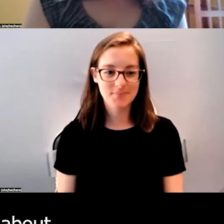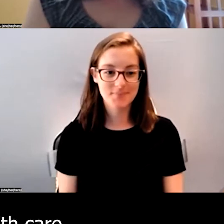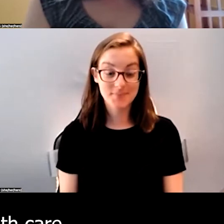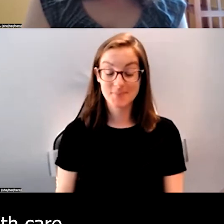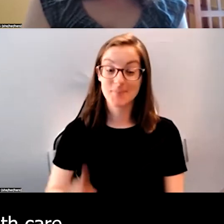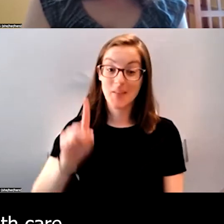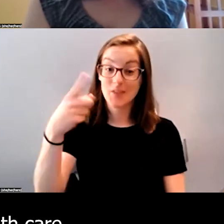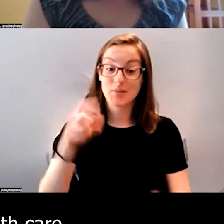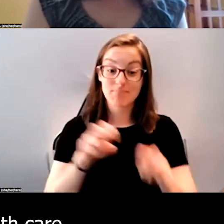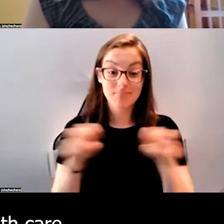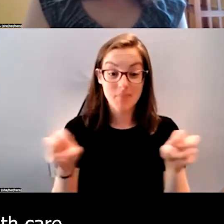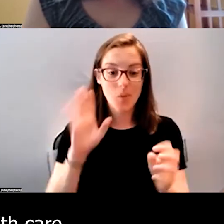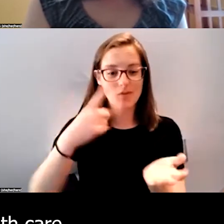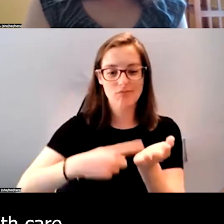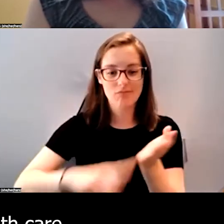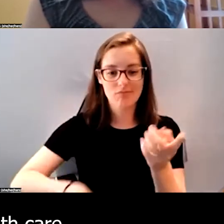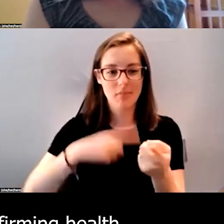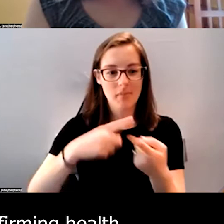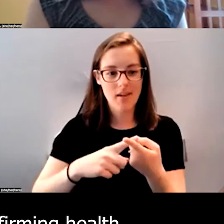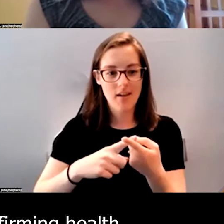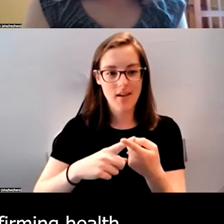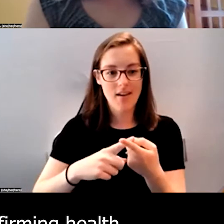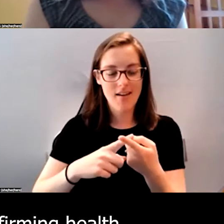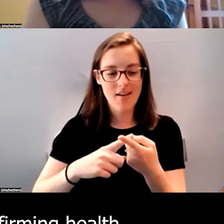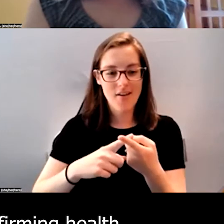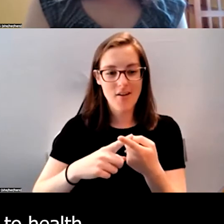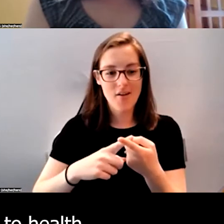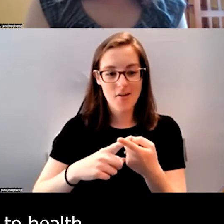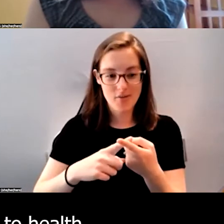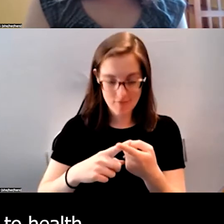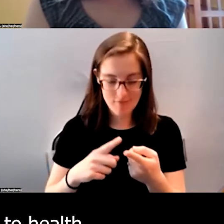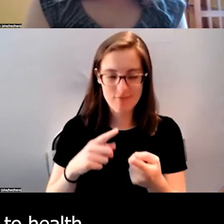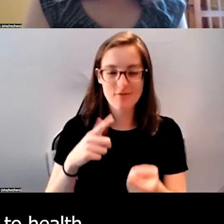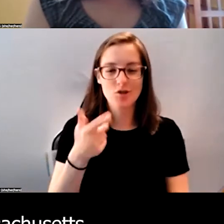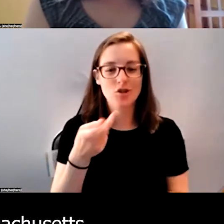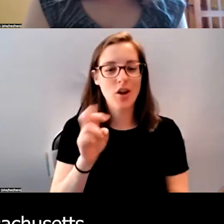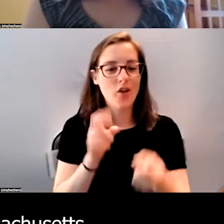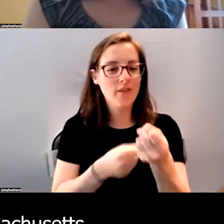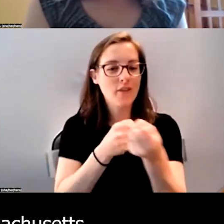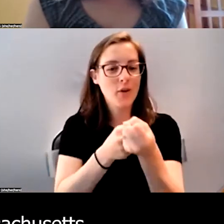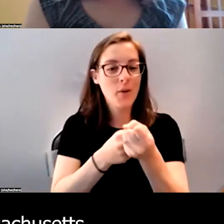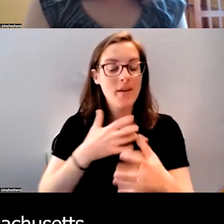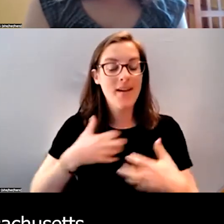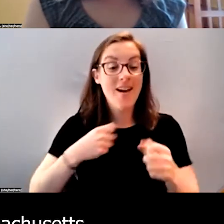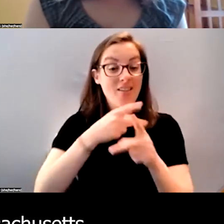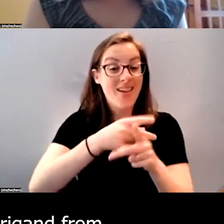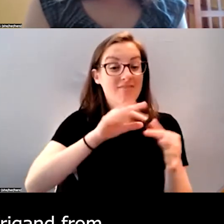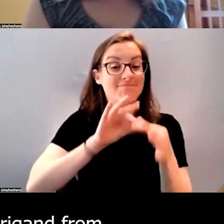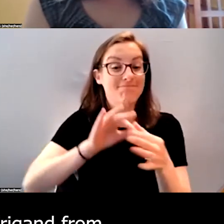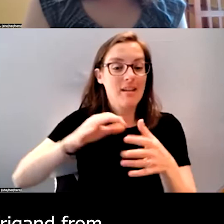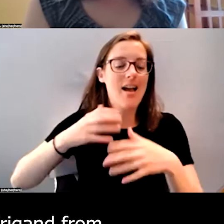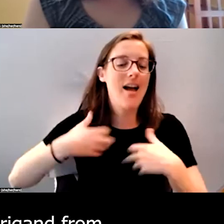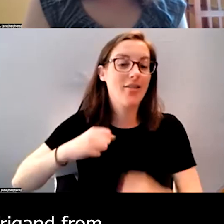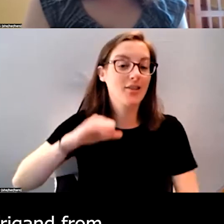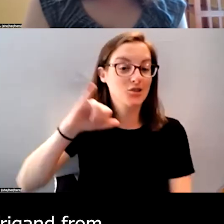about navigating healthcare, navigating gender affirming healthcare as it relates to health insurance in Massachusetts. We